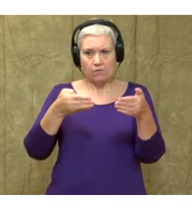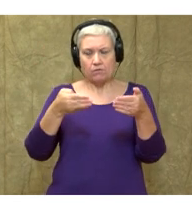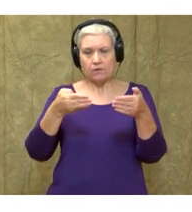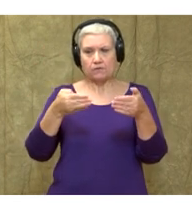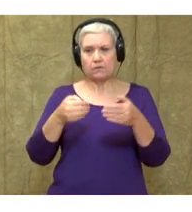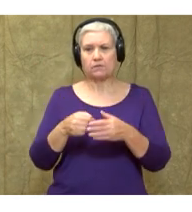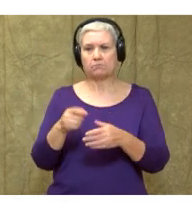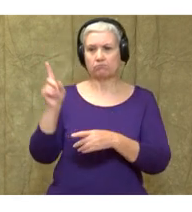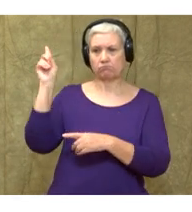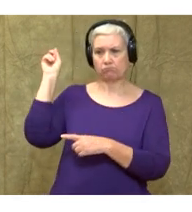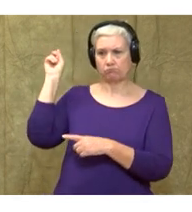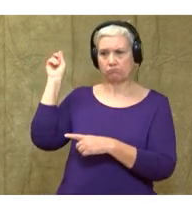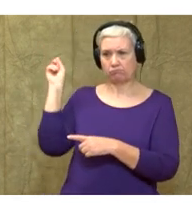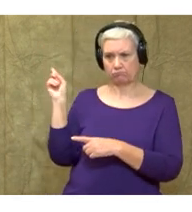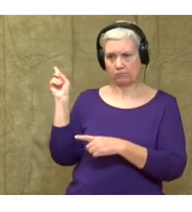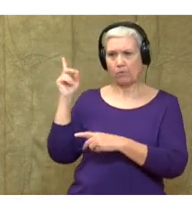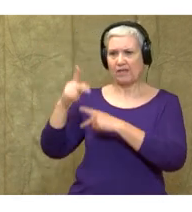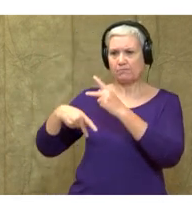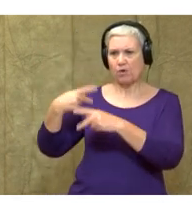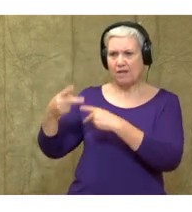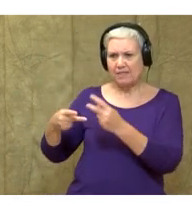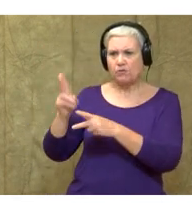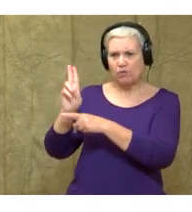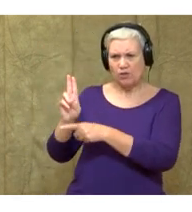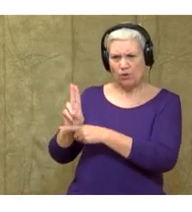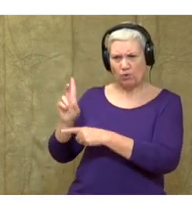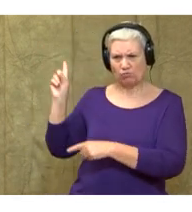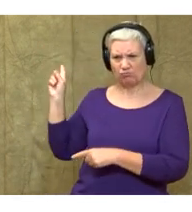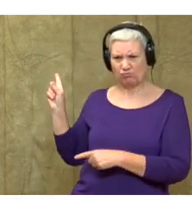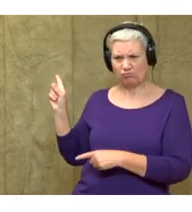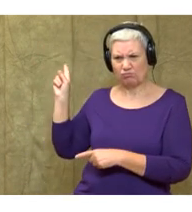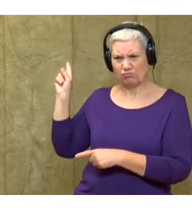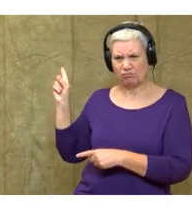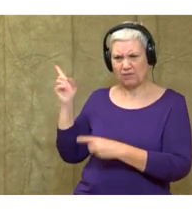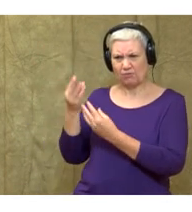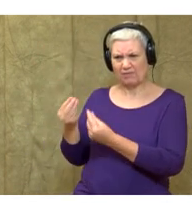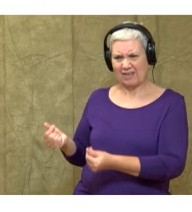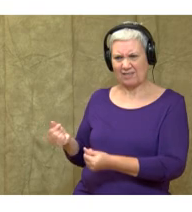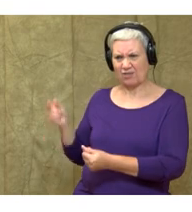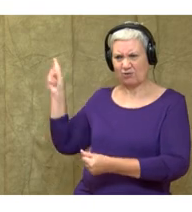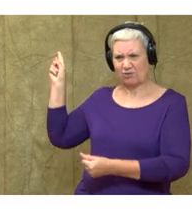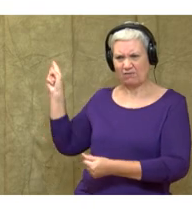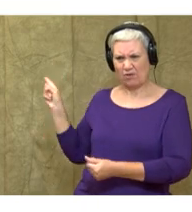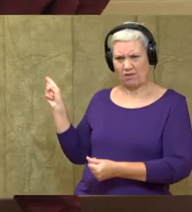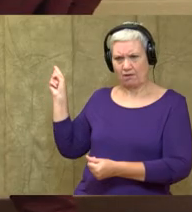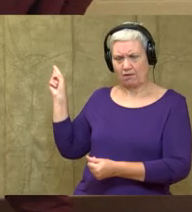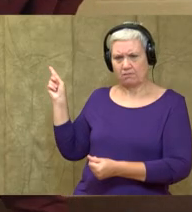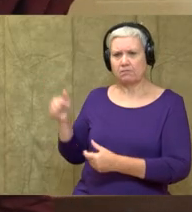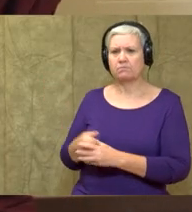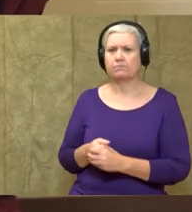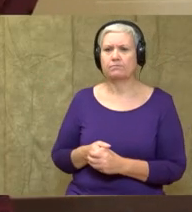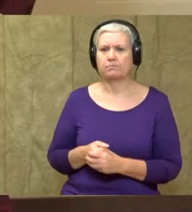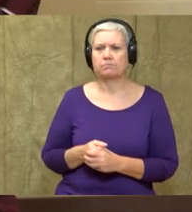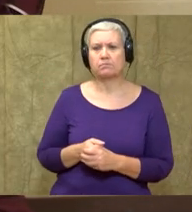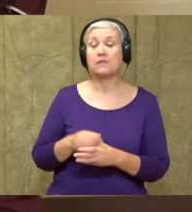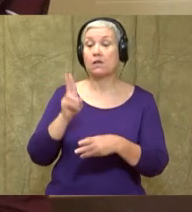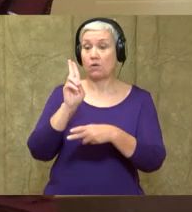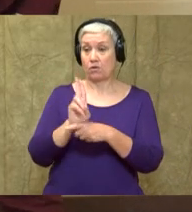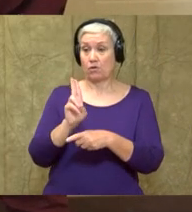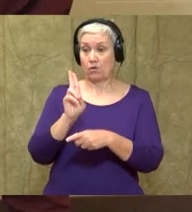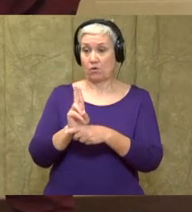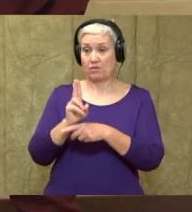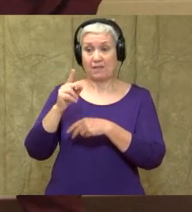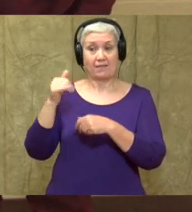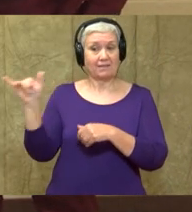on the process. How are you going to find solutions to these? And then think about, are you using the same process